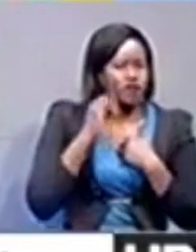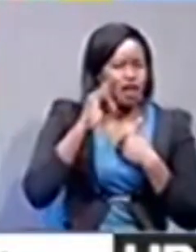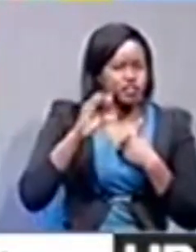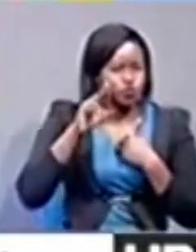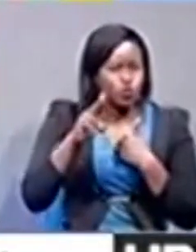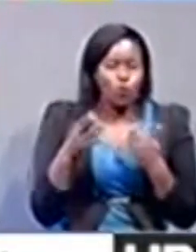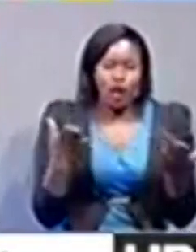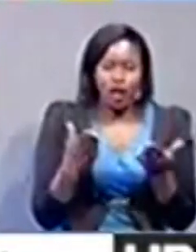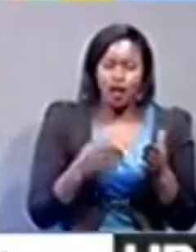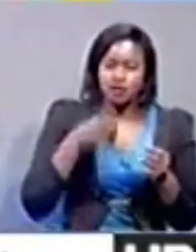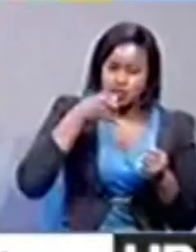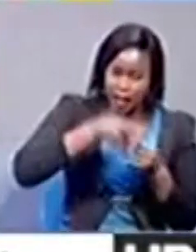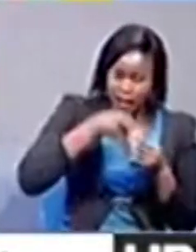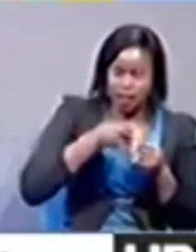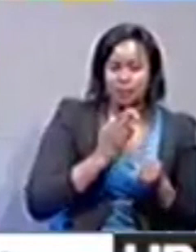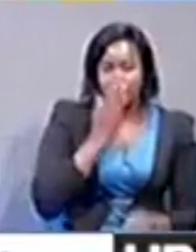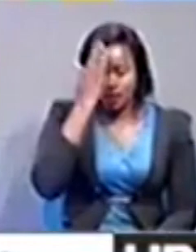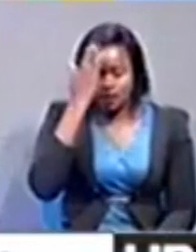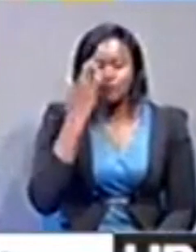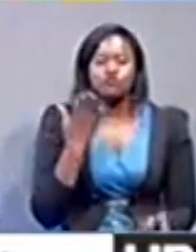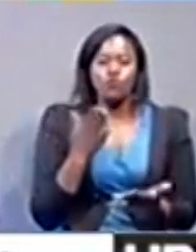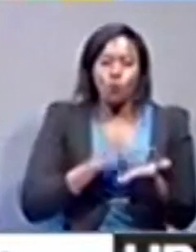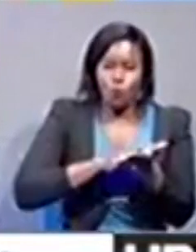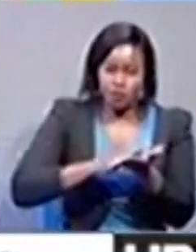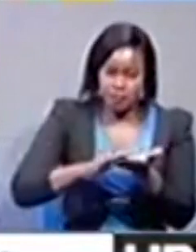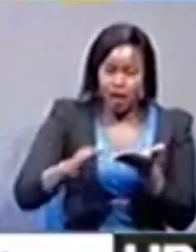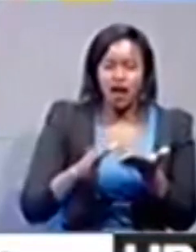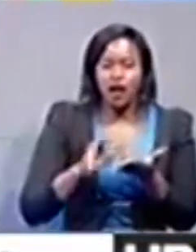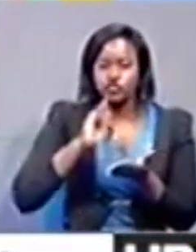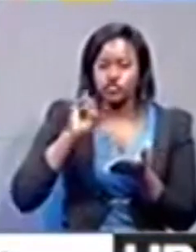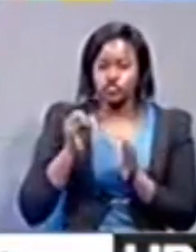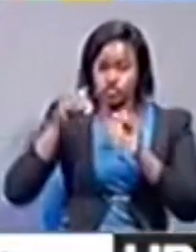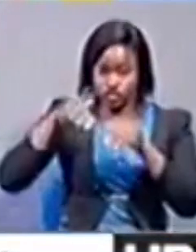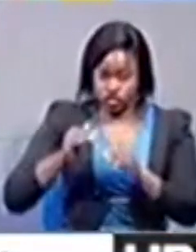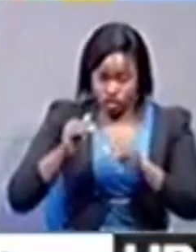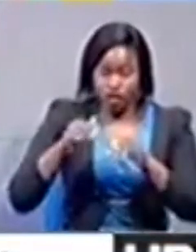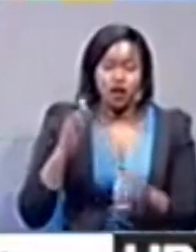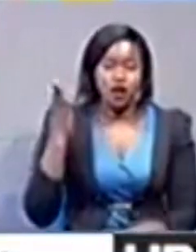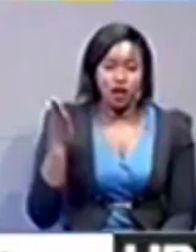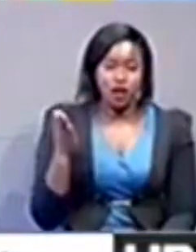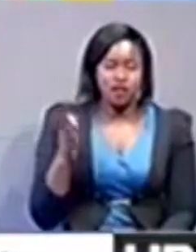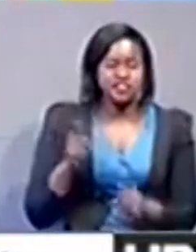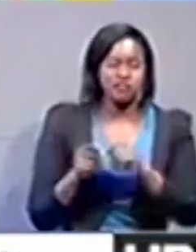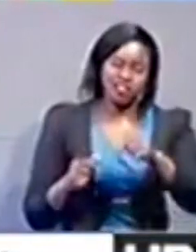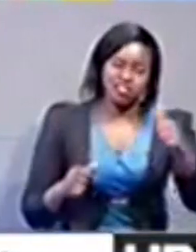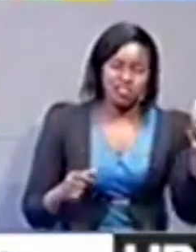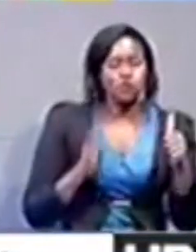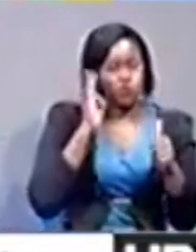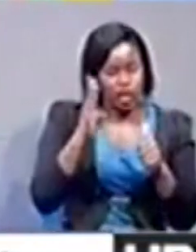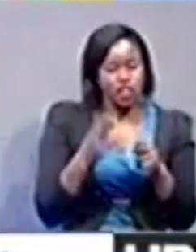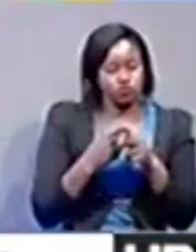Kabale, Barara, Hoima, Jinja, and the others will get soon.